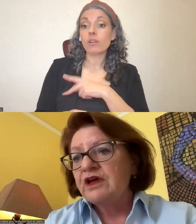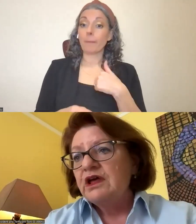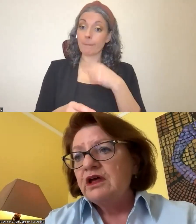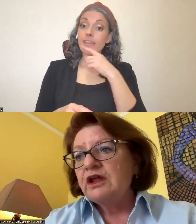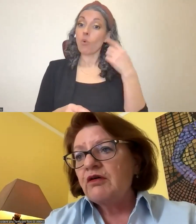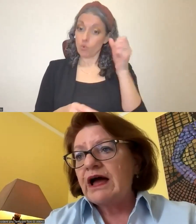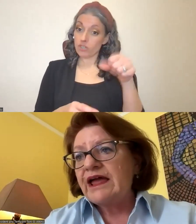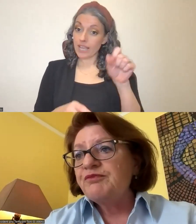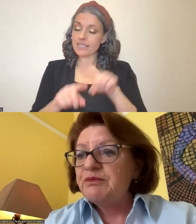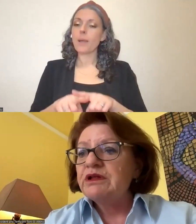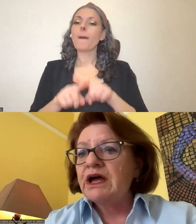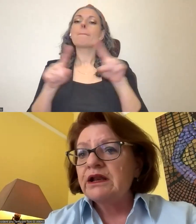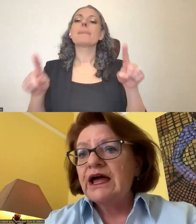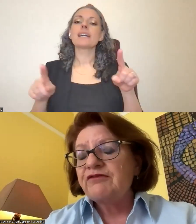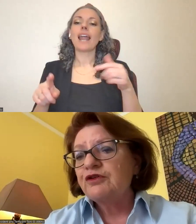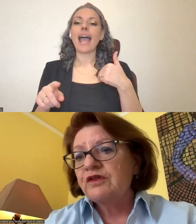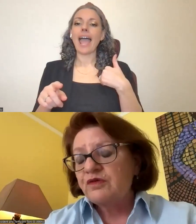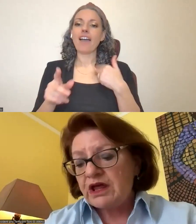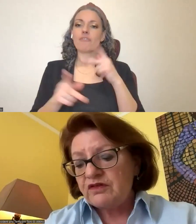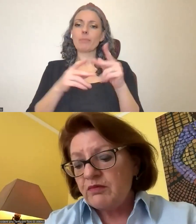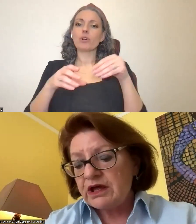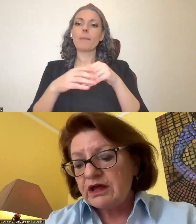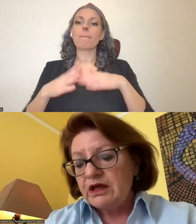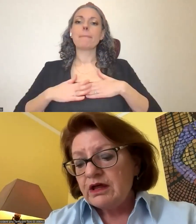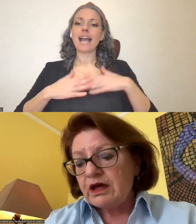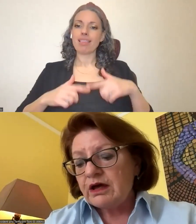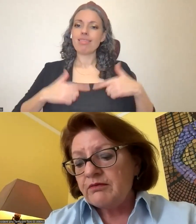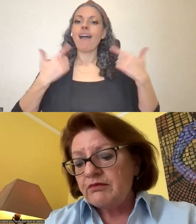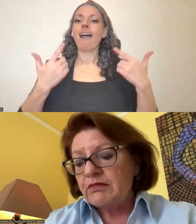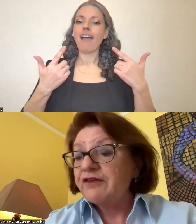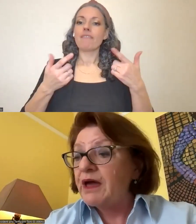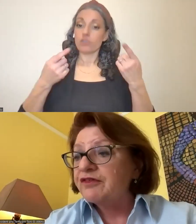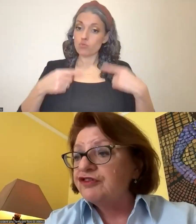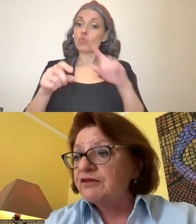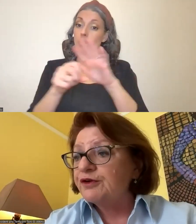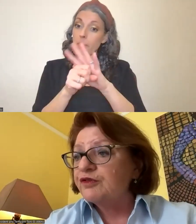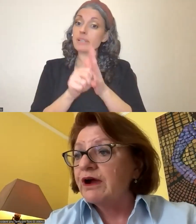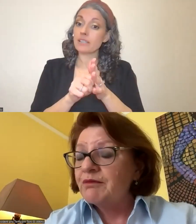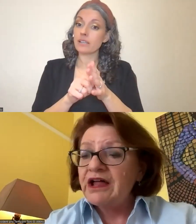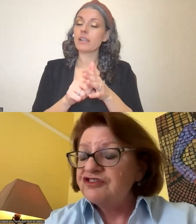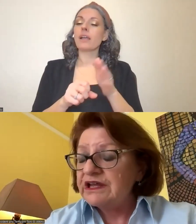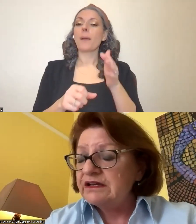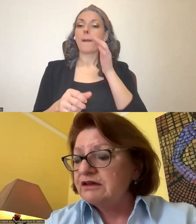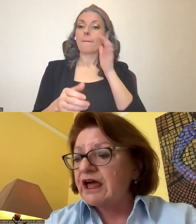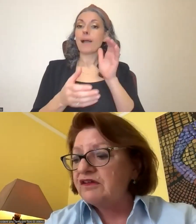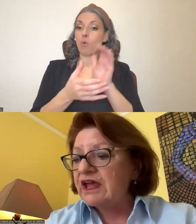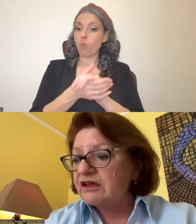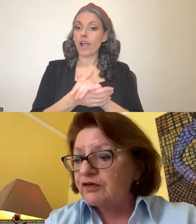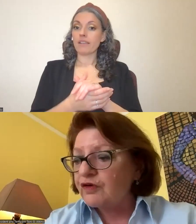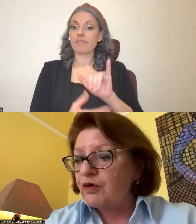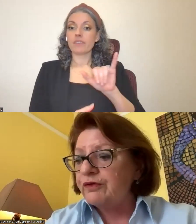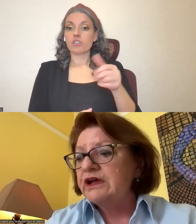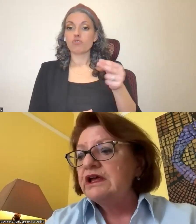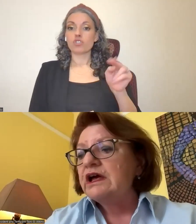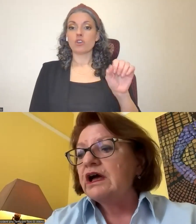because, you know, I have people in my life during this pandemic. My spouse Jennifer's grandma Jean, 98